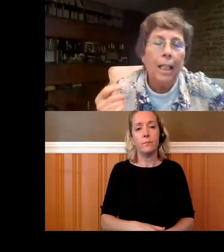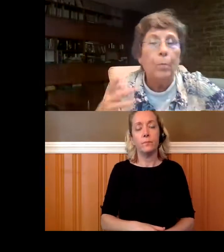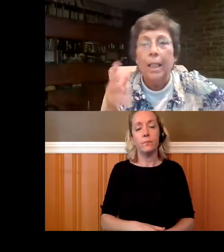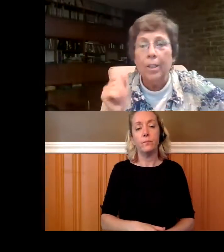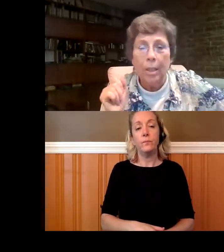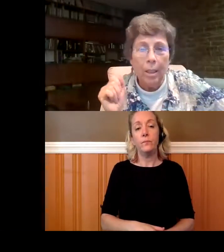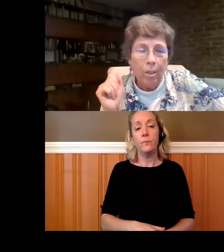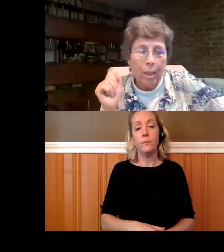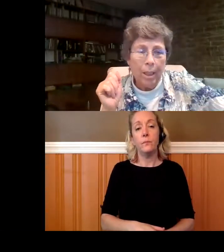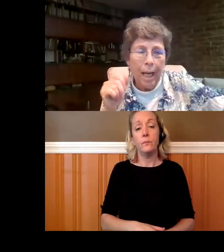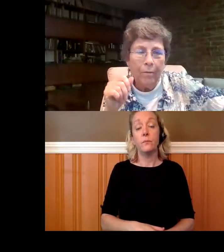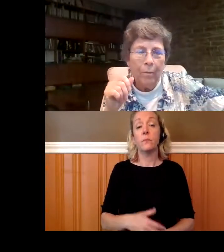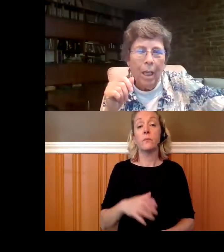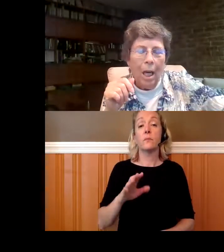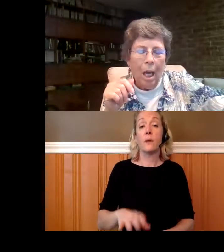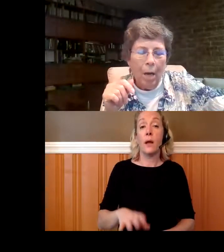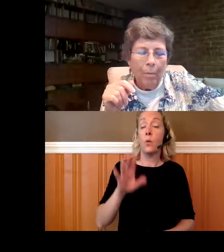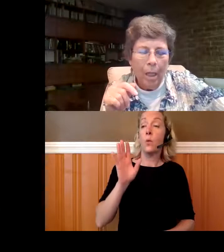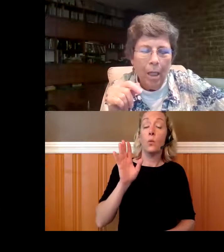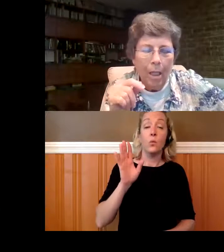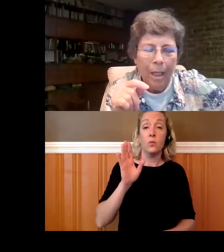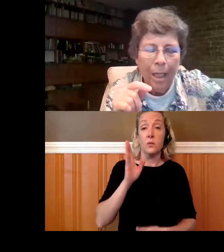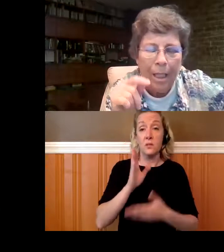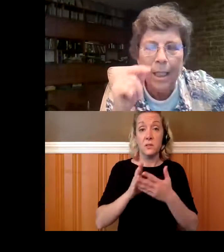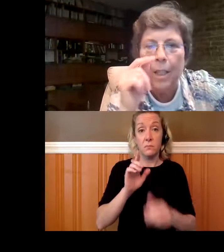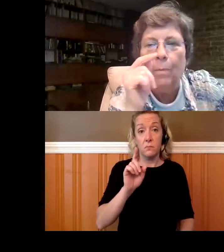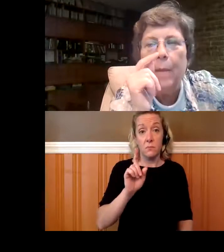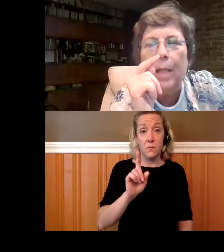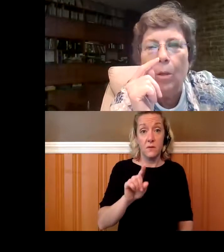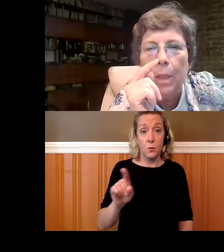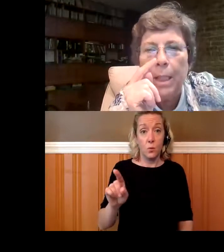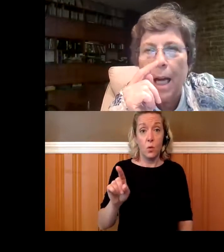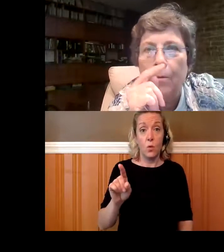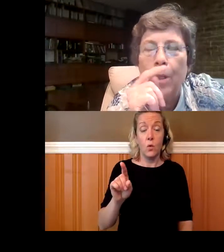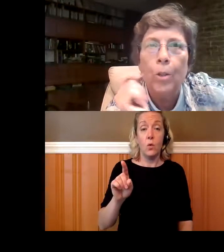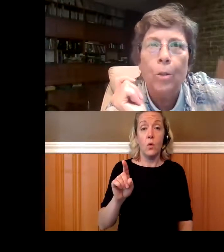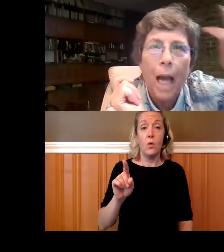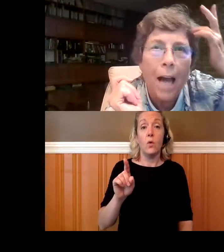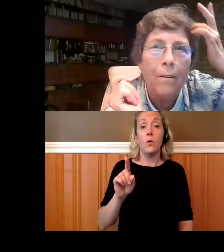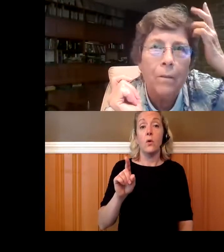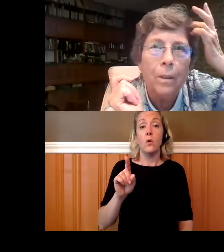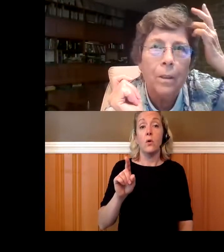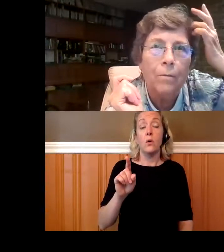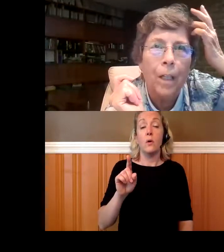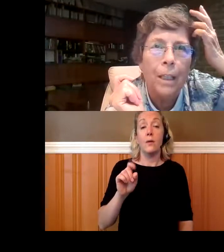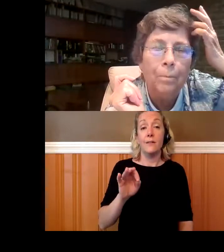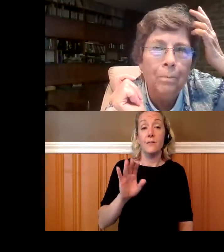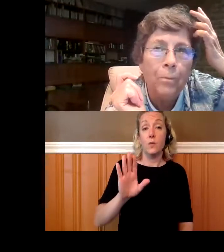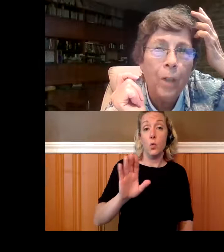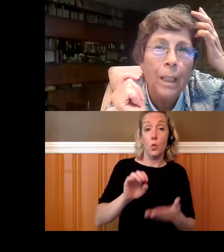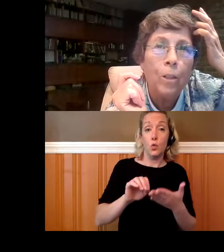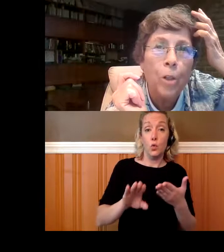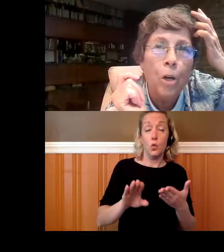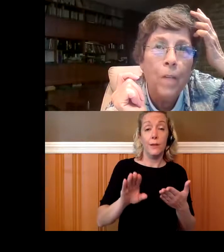This is maybe the only time for those who have very little or no vision or hearing. This may be the